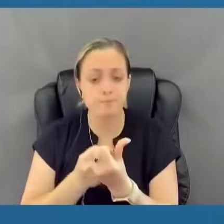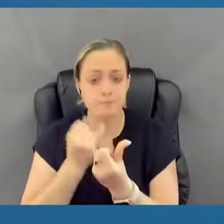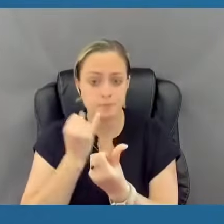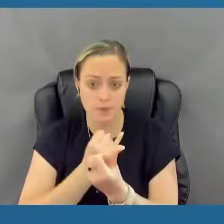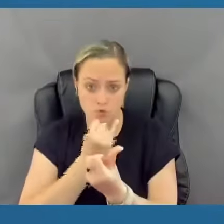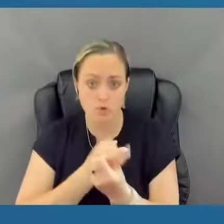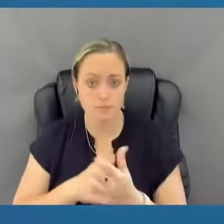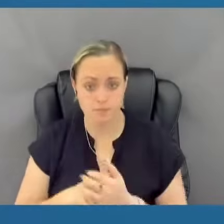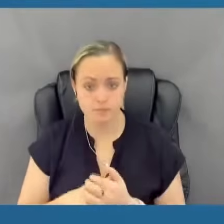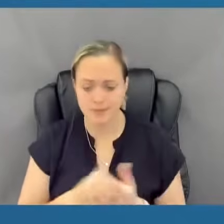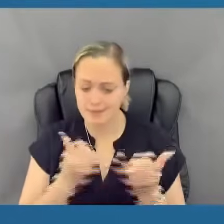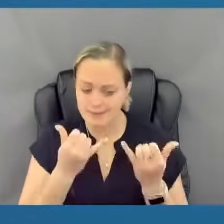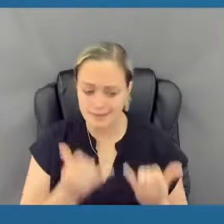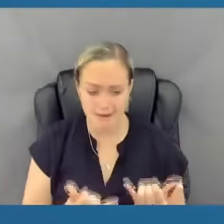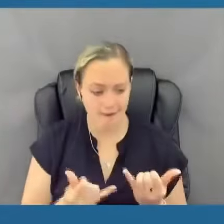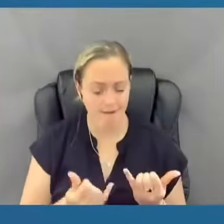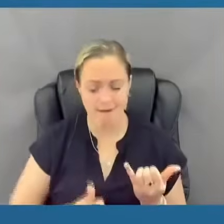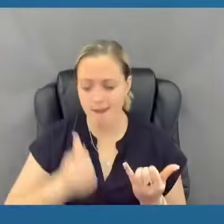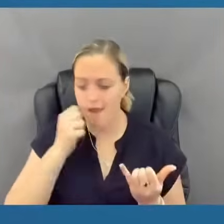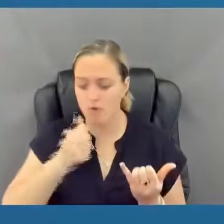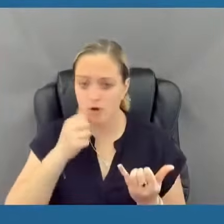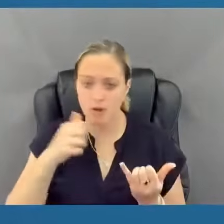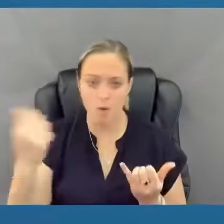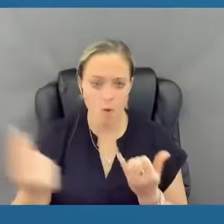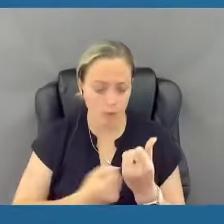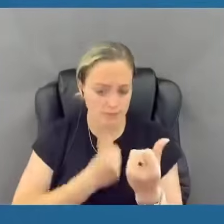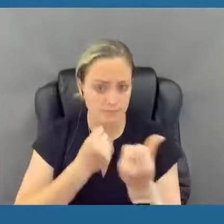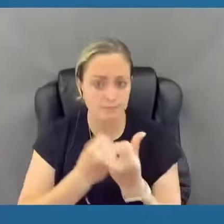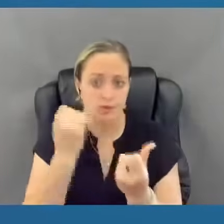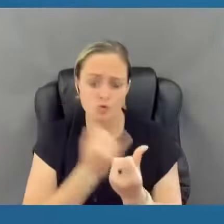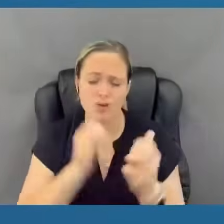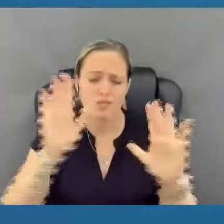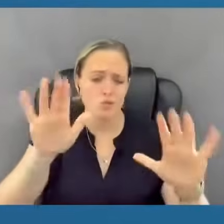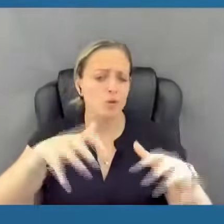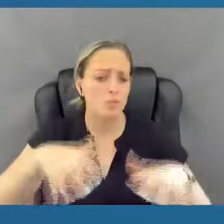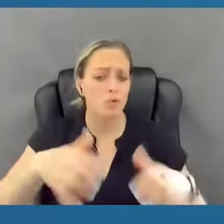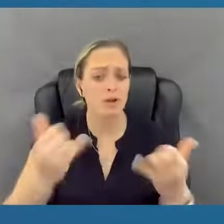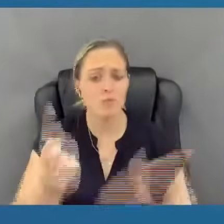Israel today and every day. Have a great parade, everyone.